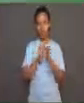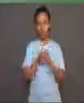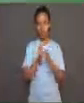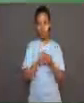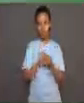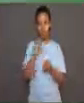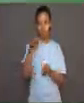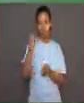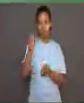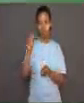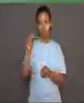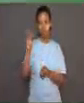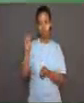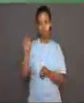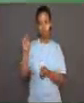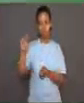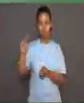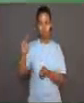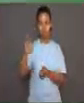Homo sapiens?